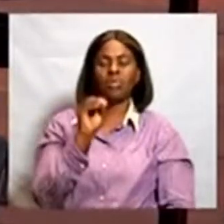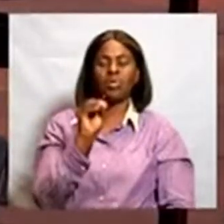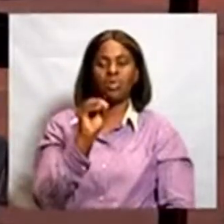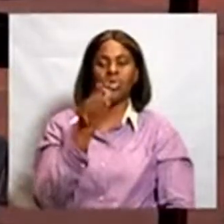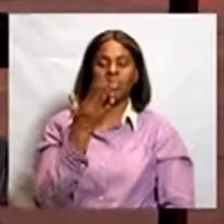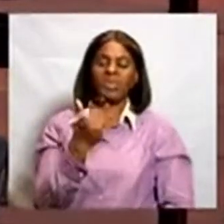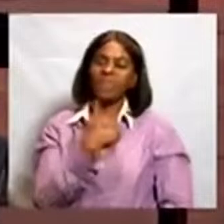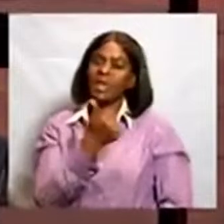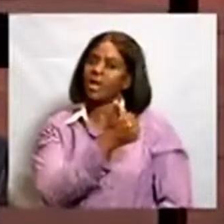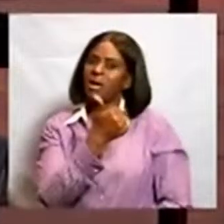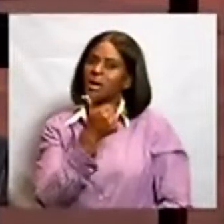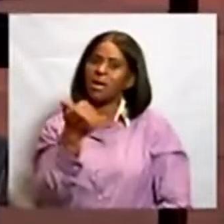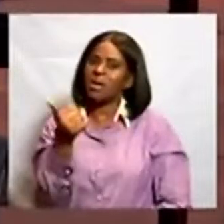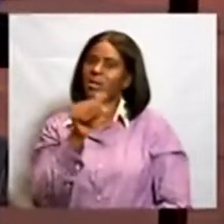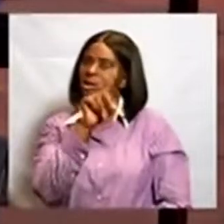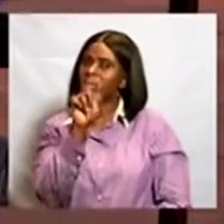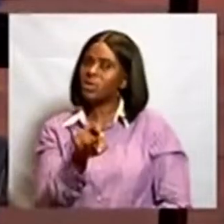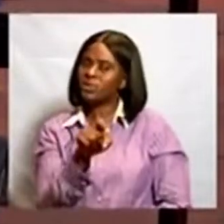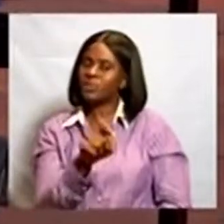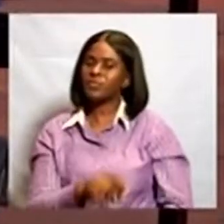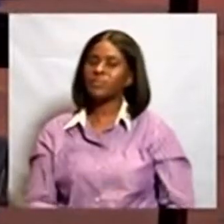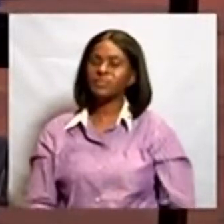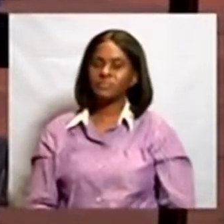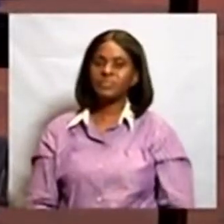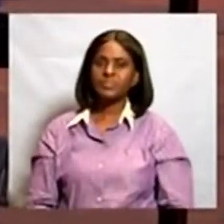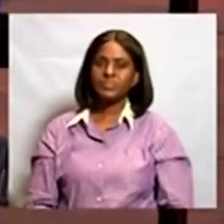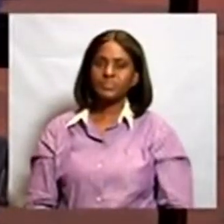Maybe another vision.